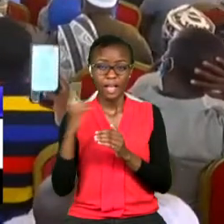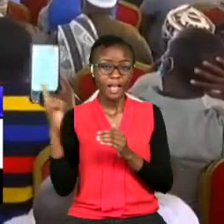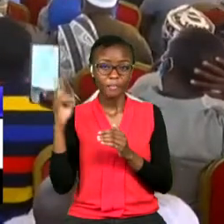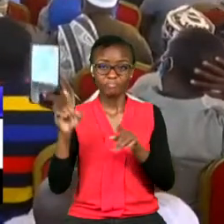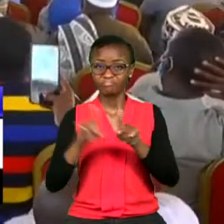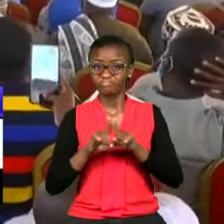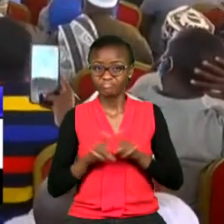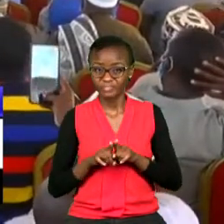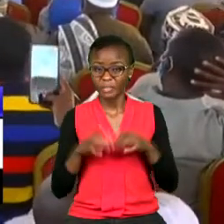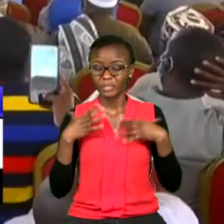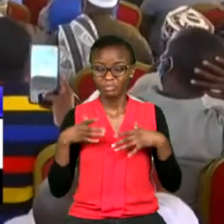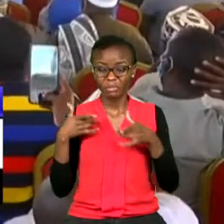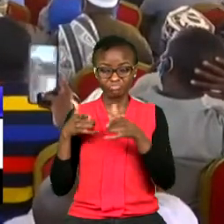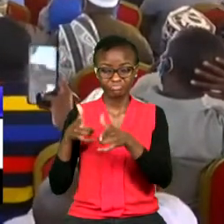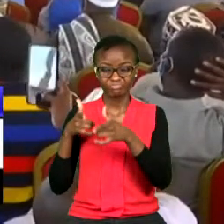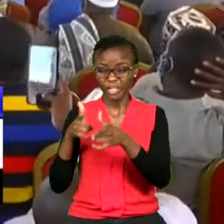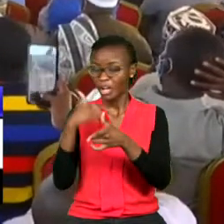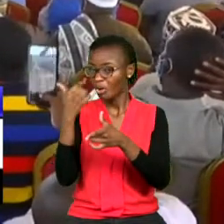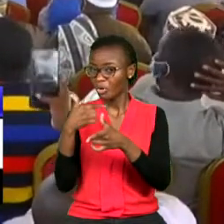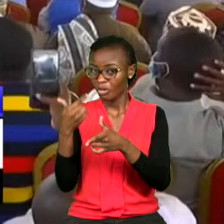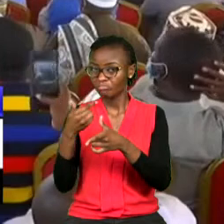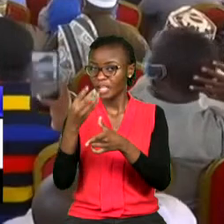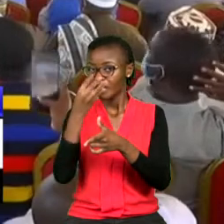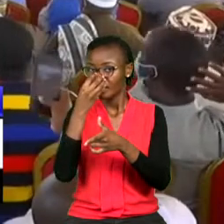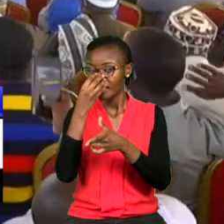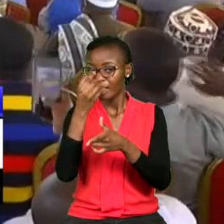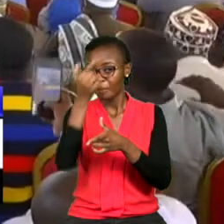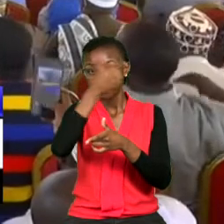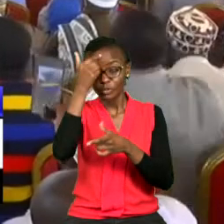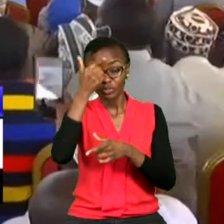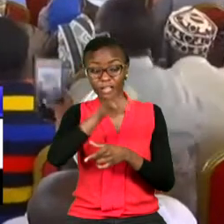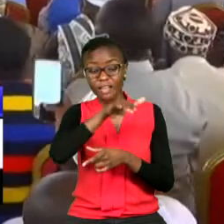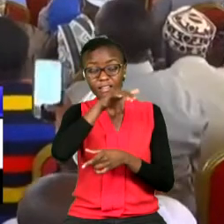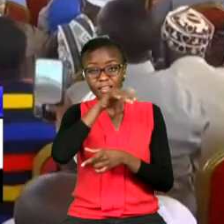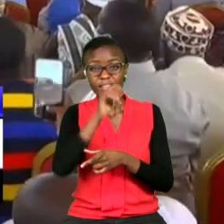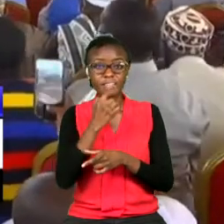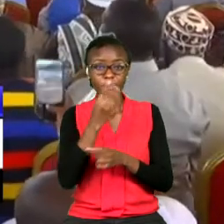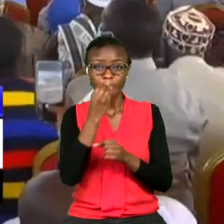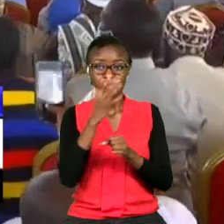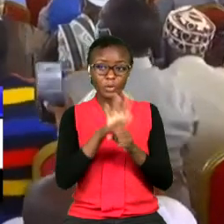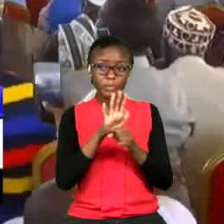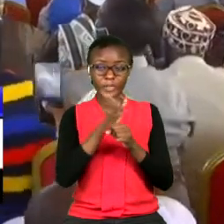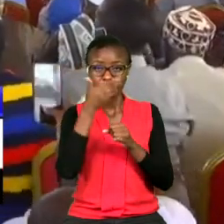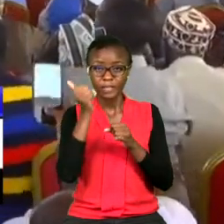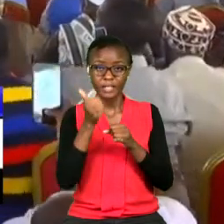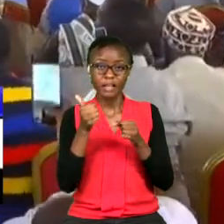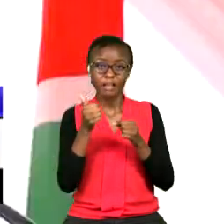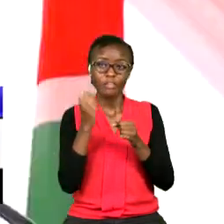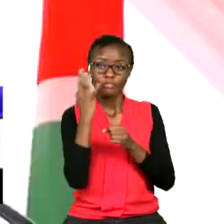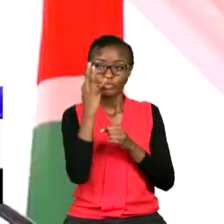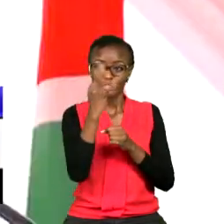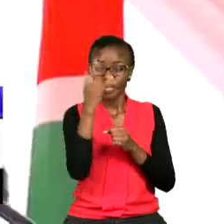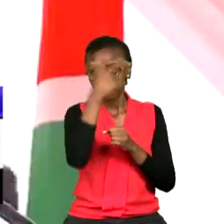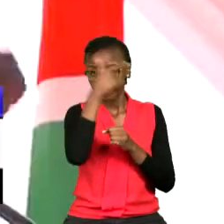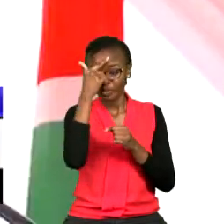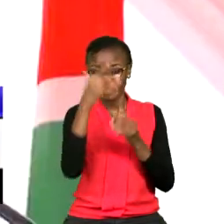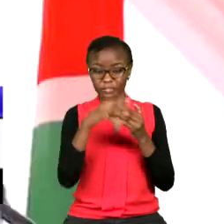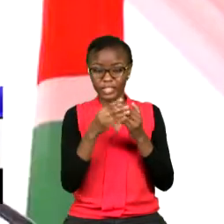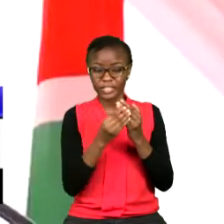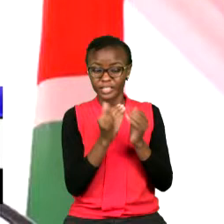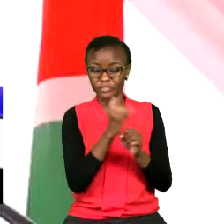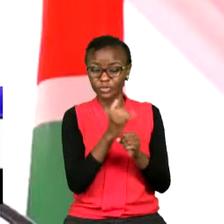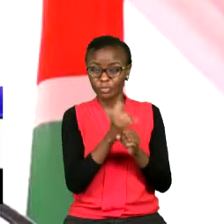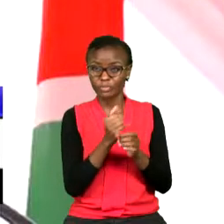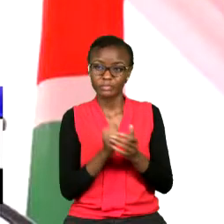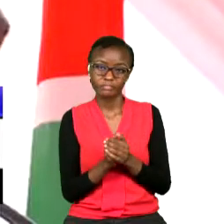were also faulted, with Odinga promising the youth a better future through creation of job opportunities. You do not